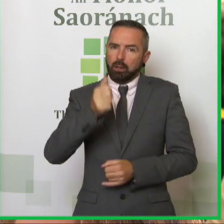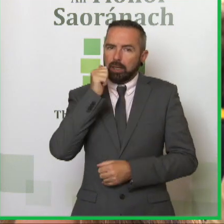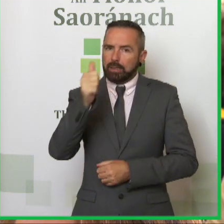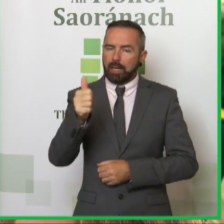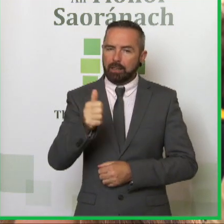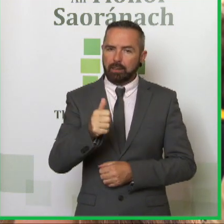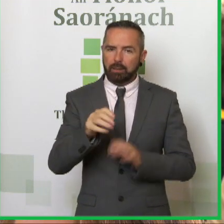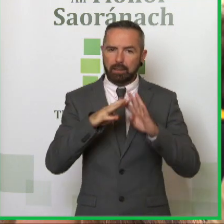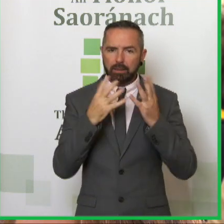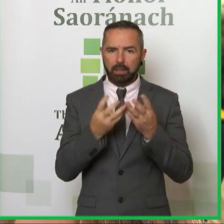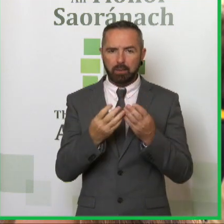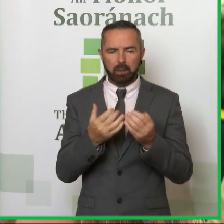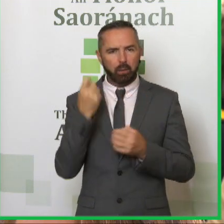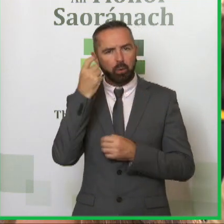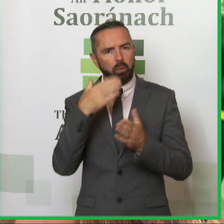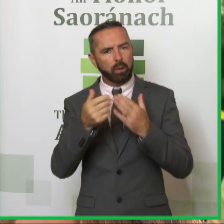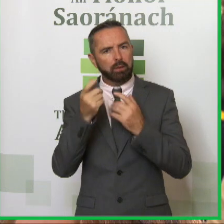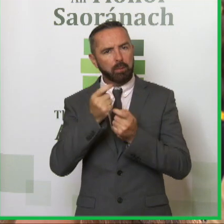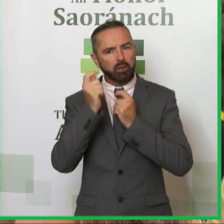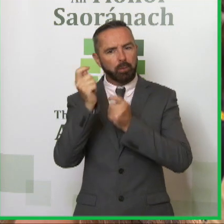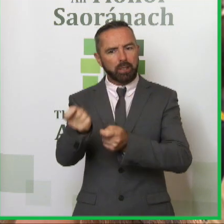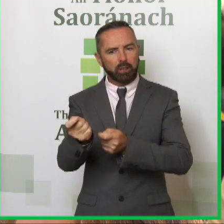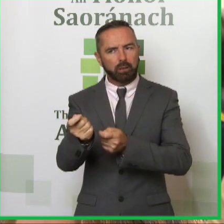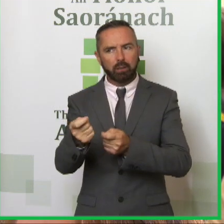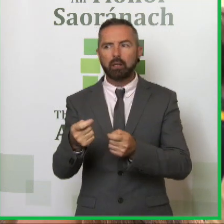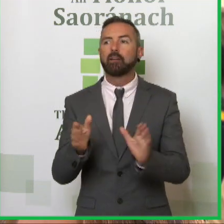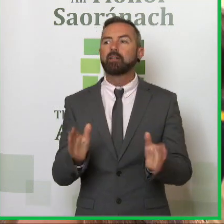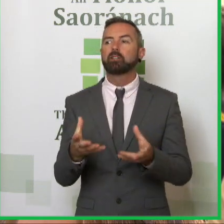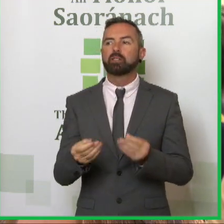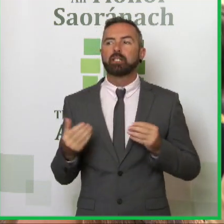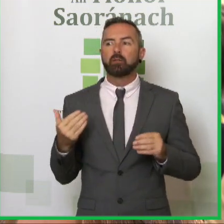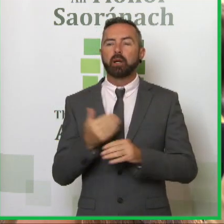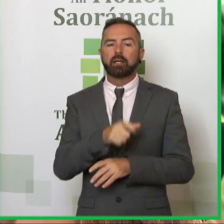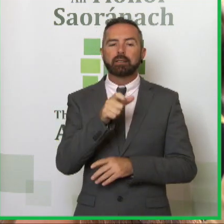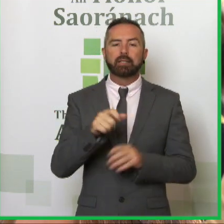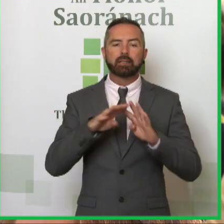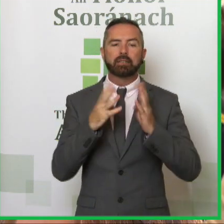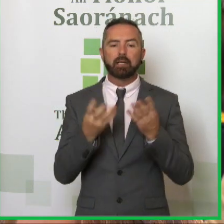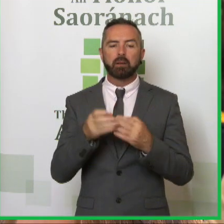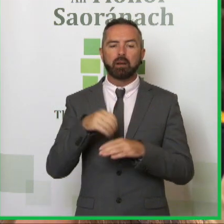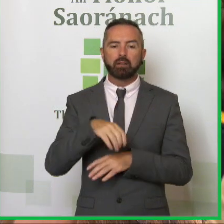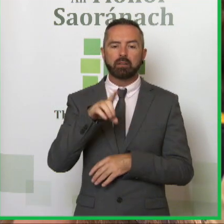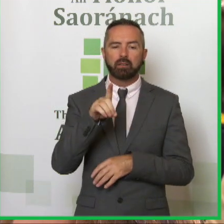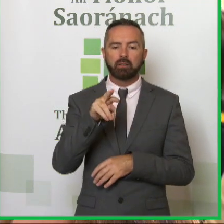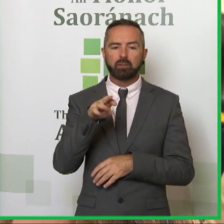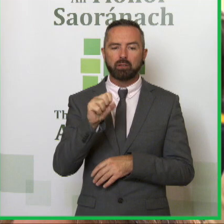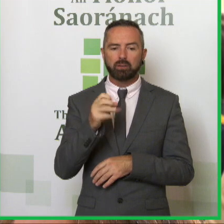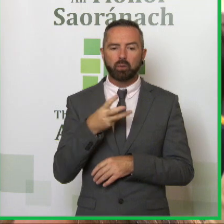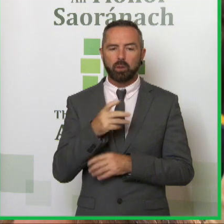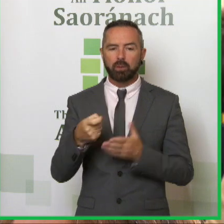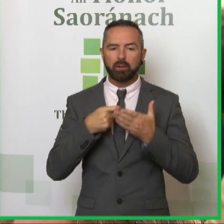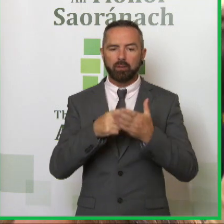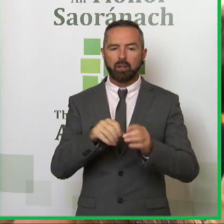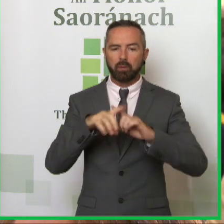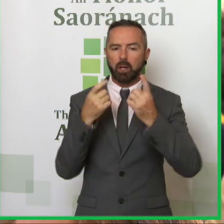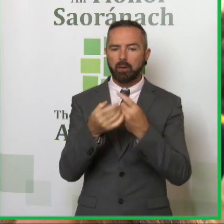So we would suggest submissions received by the Citizens' Assembly on drugs should be referred to the Department of Health to inform the